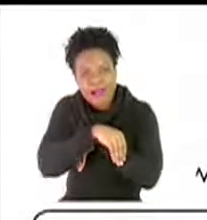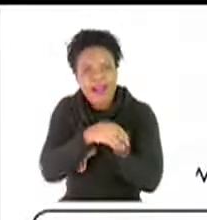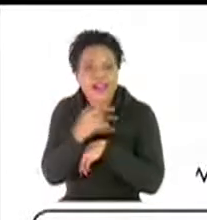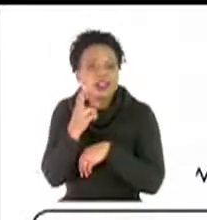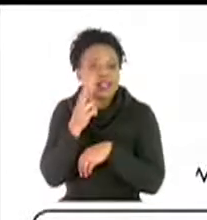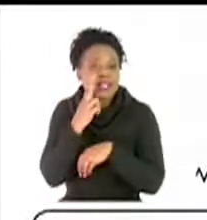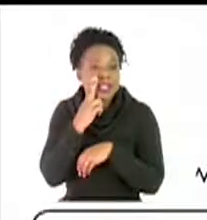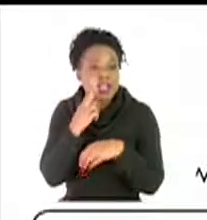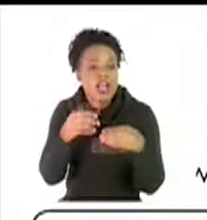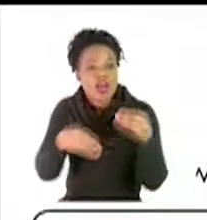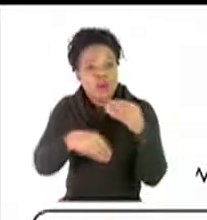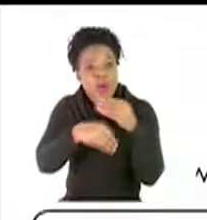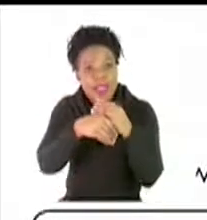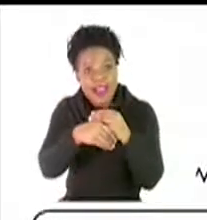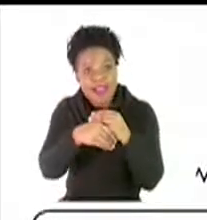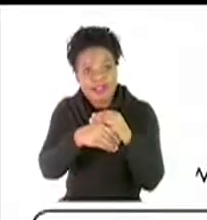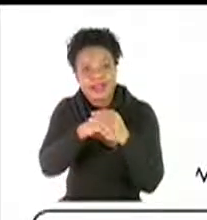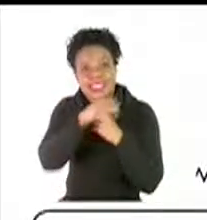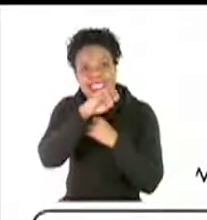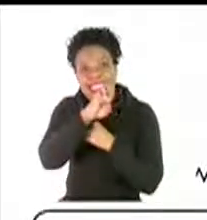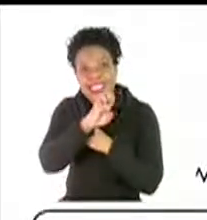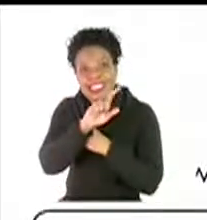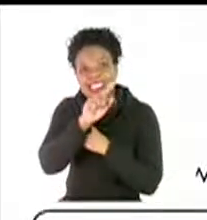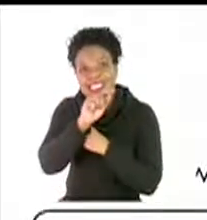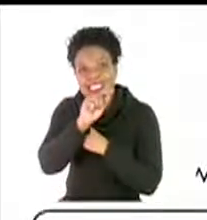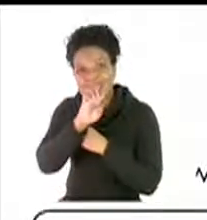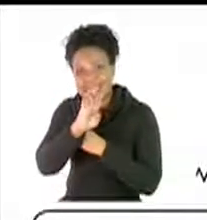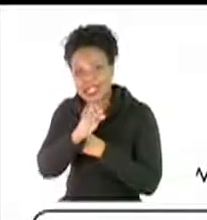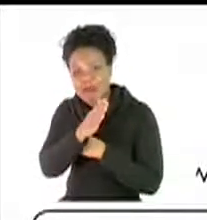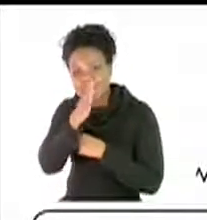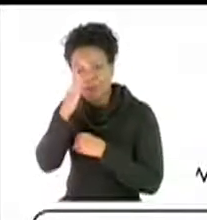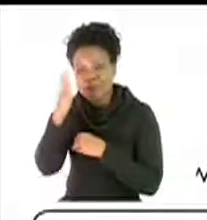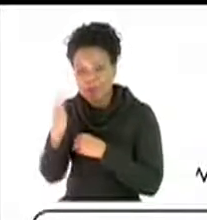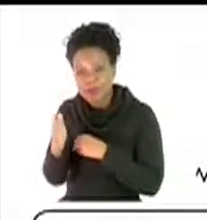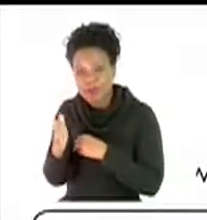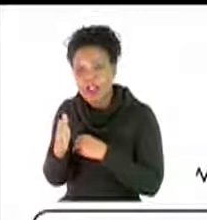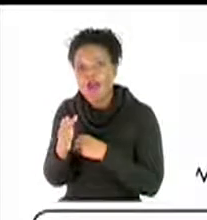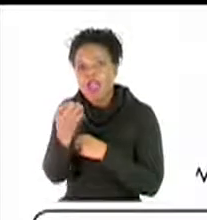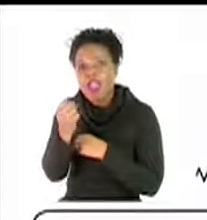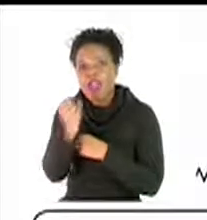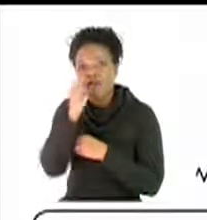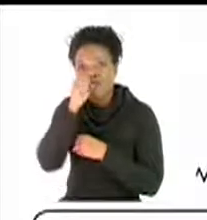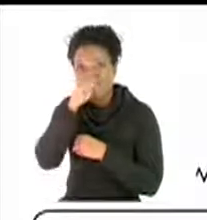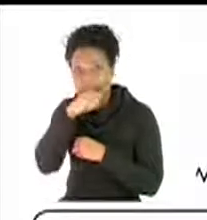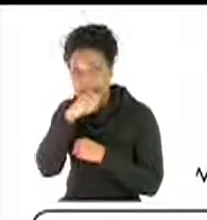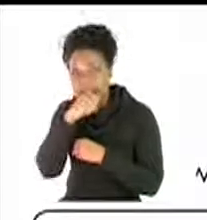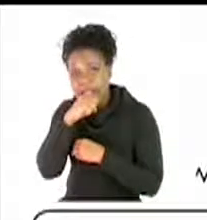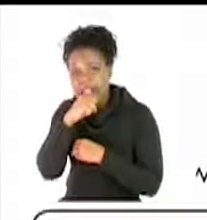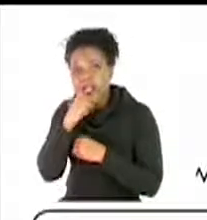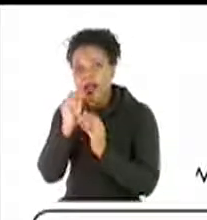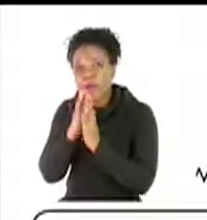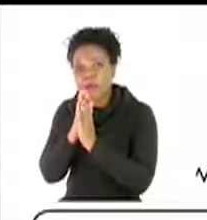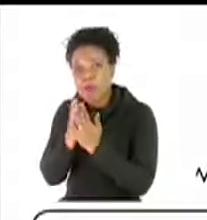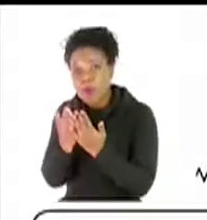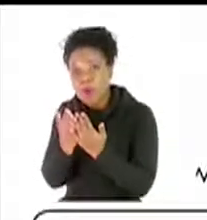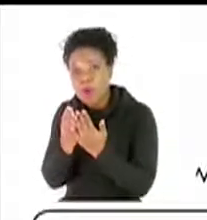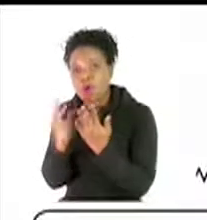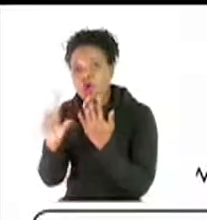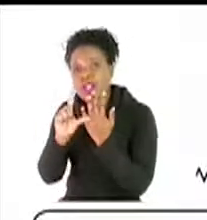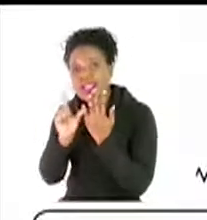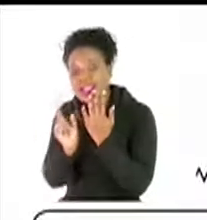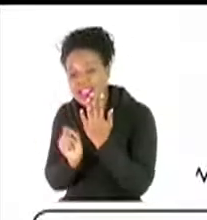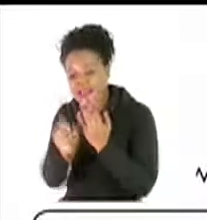other side, we have pig, piglet, book, booklet, leaf,